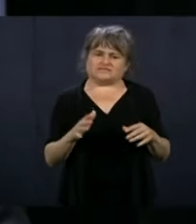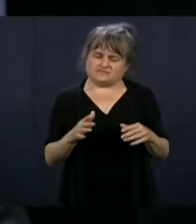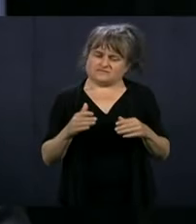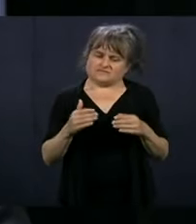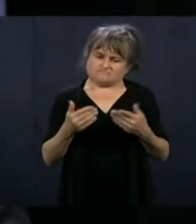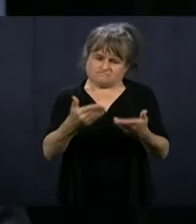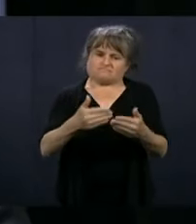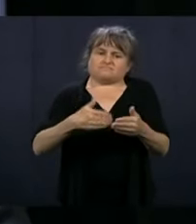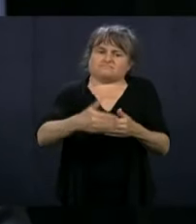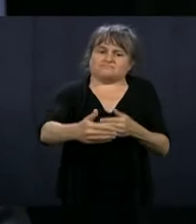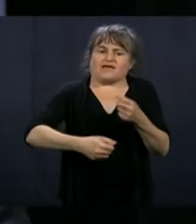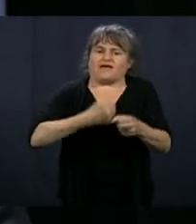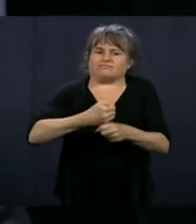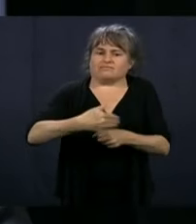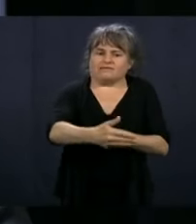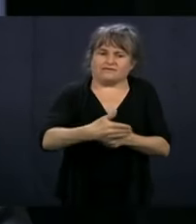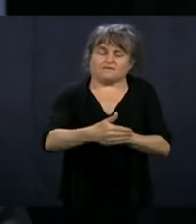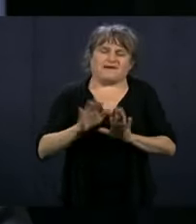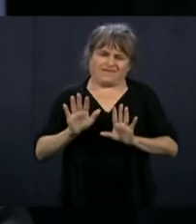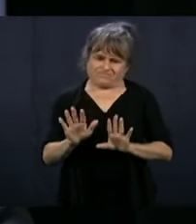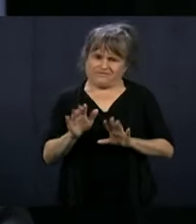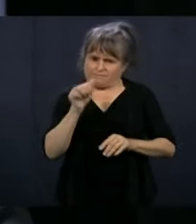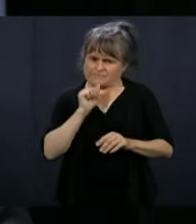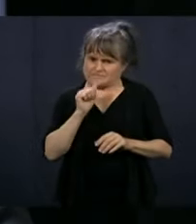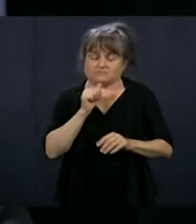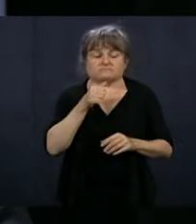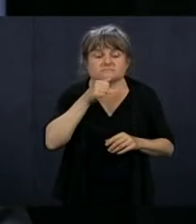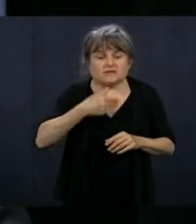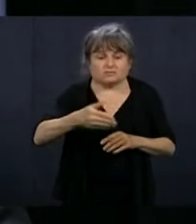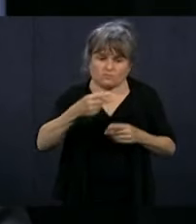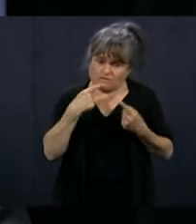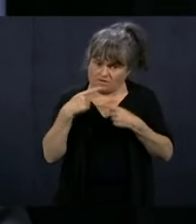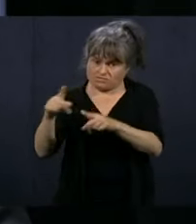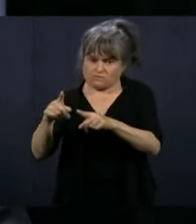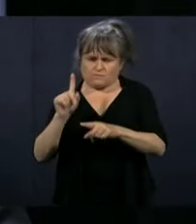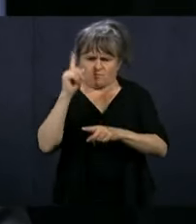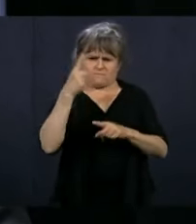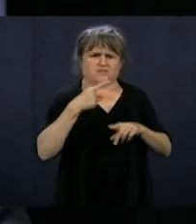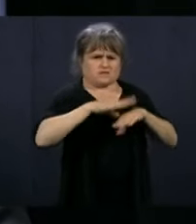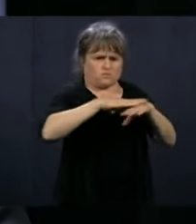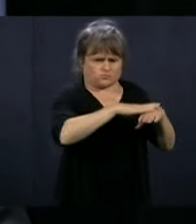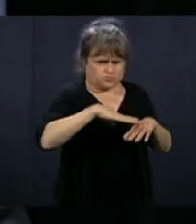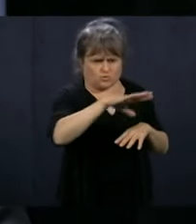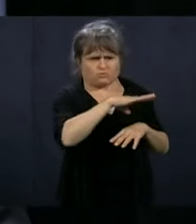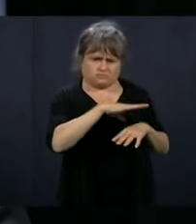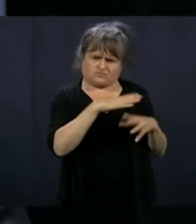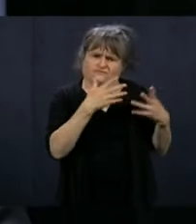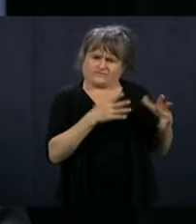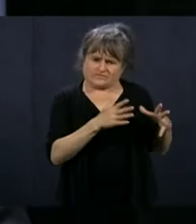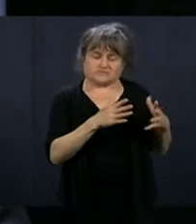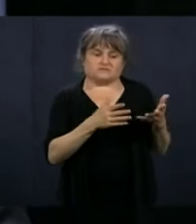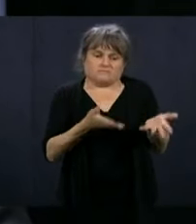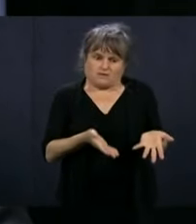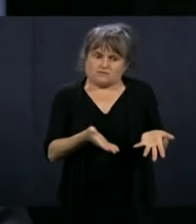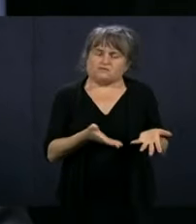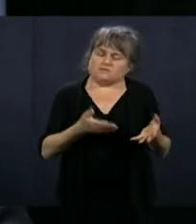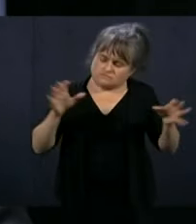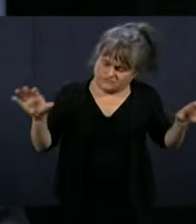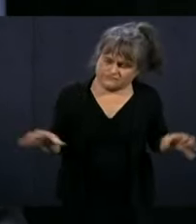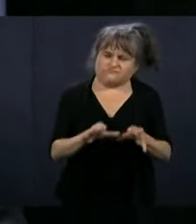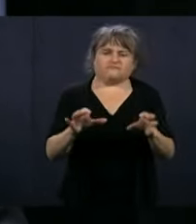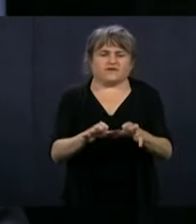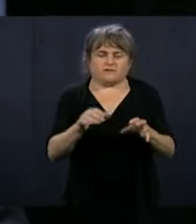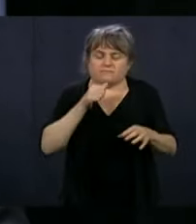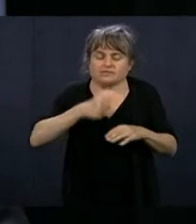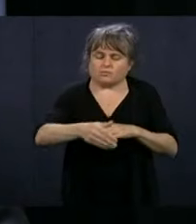So I'm asking you for a bit more patience, and we will be announcing things. We have to consult, but I think that we're now at the stage